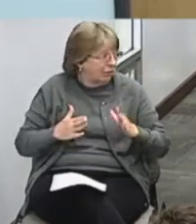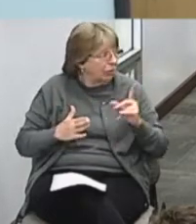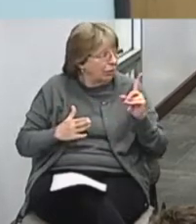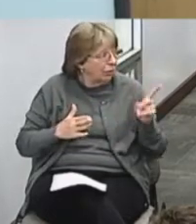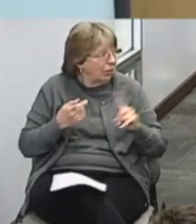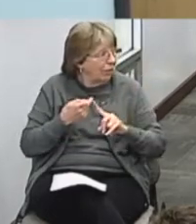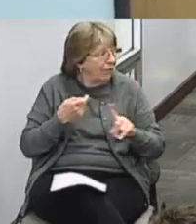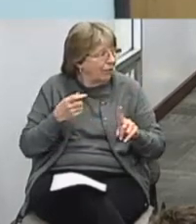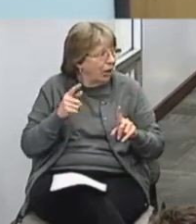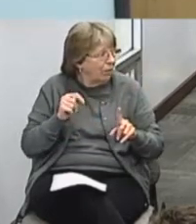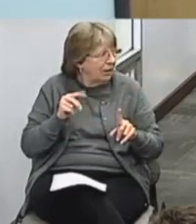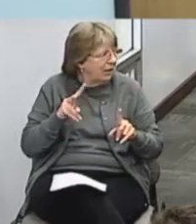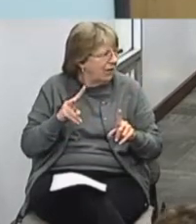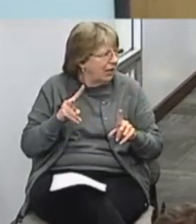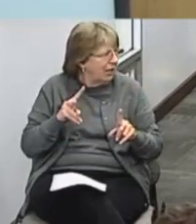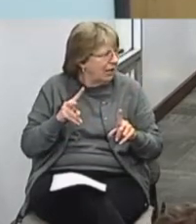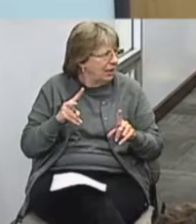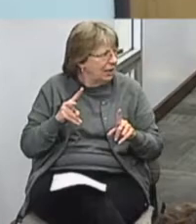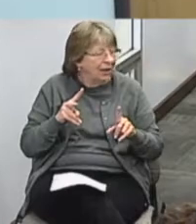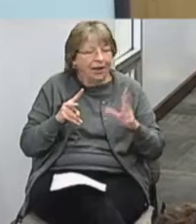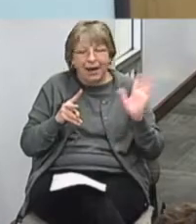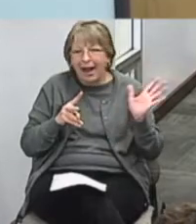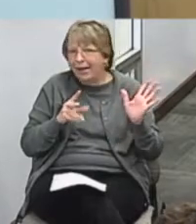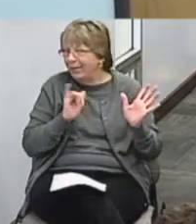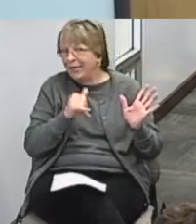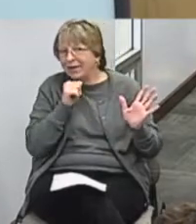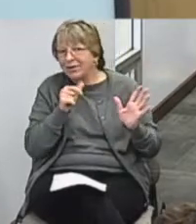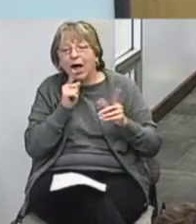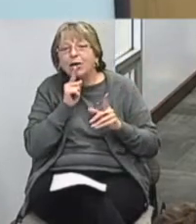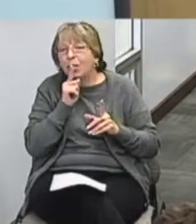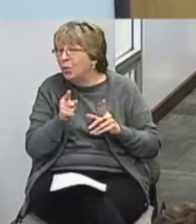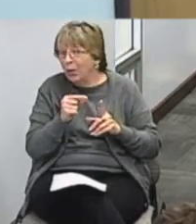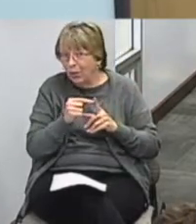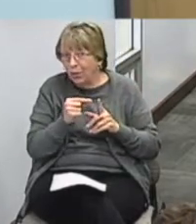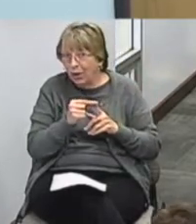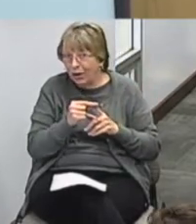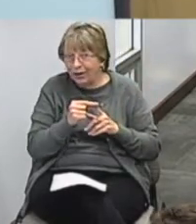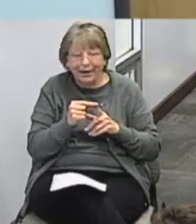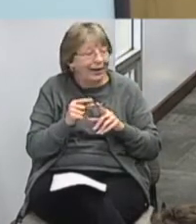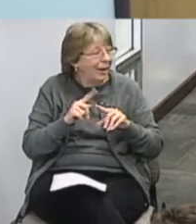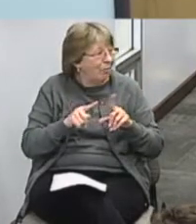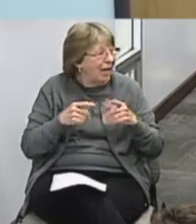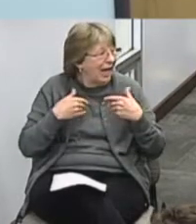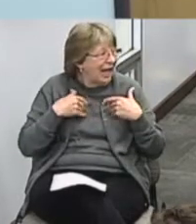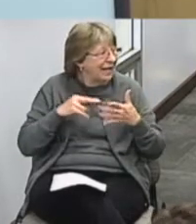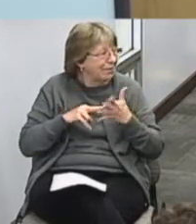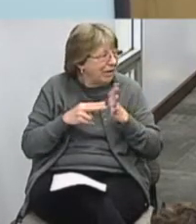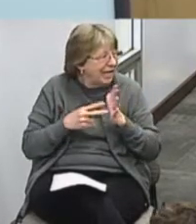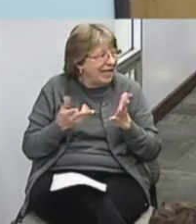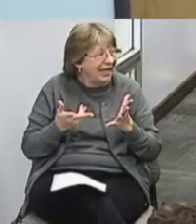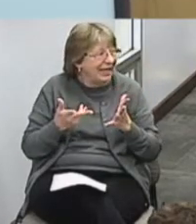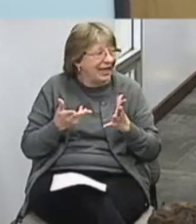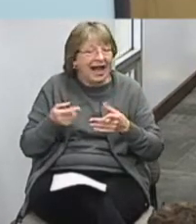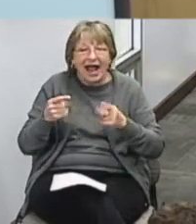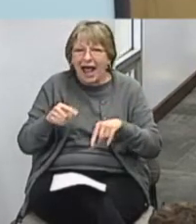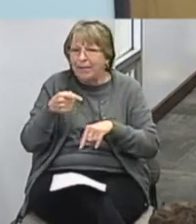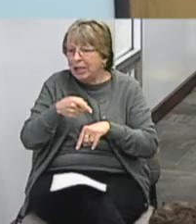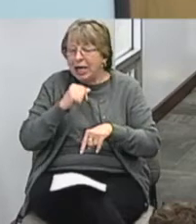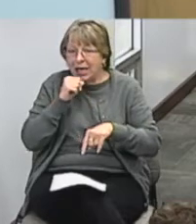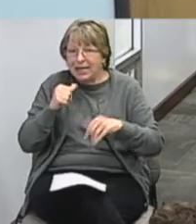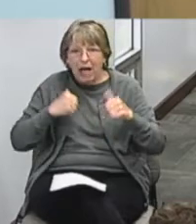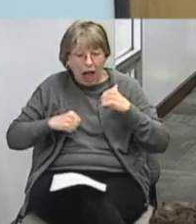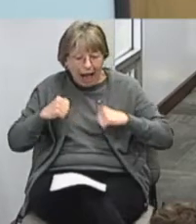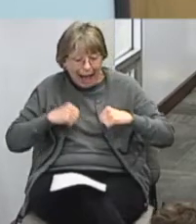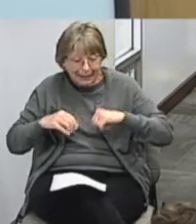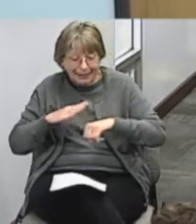Obviously, this is not a real word, sincerely, but it has some real meaning behind it. When he's not doing his part on the show,